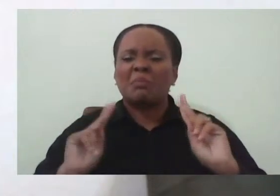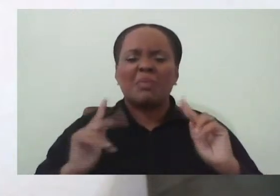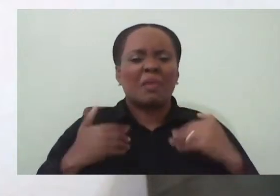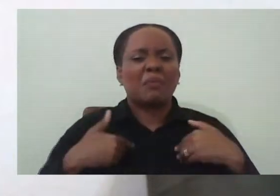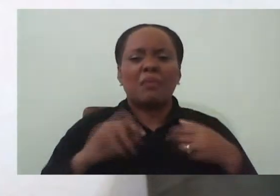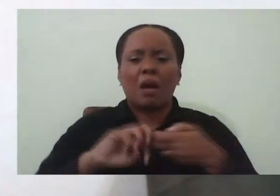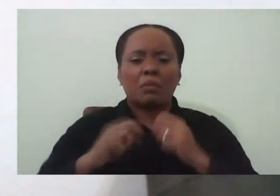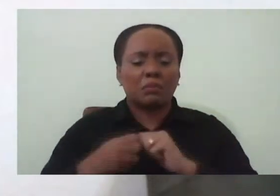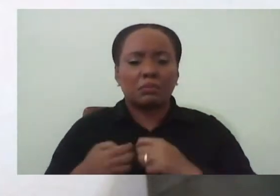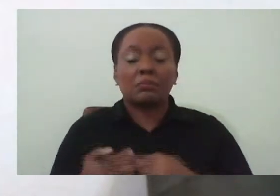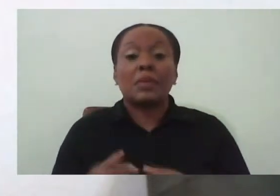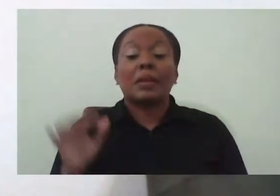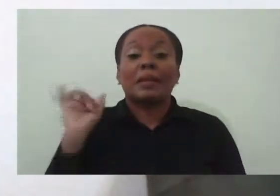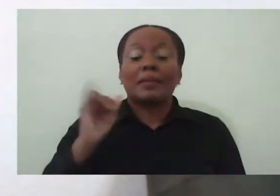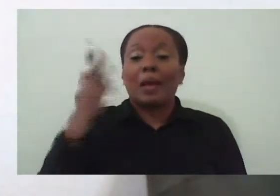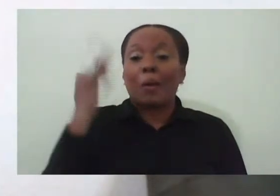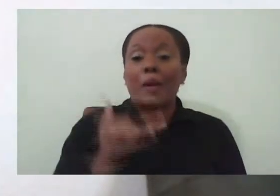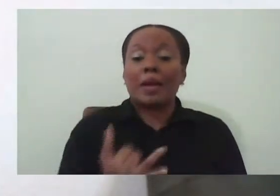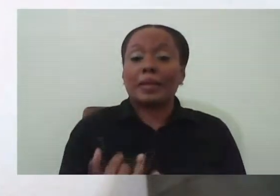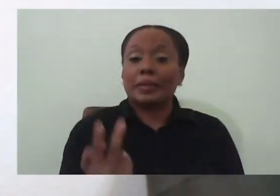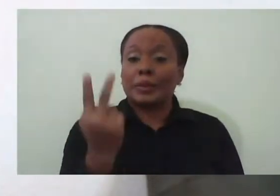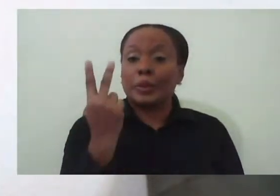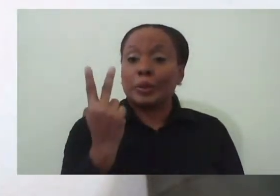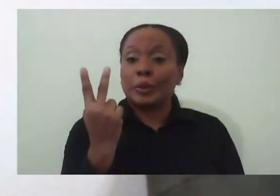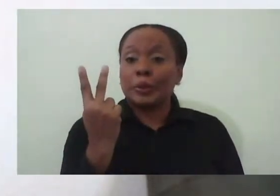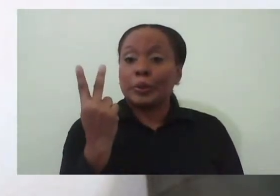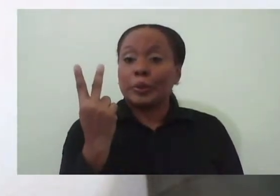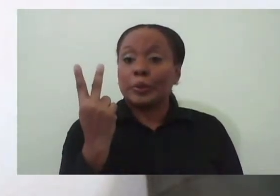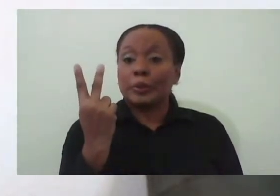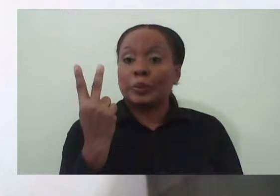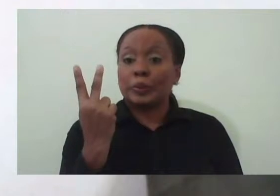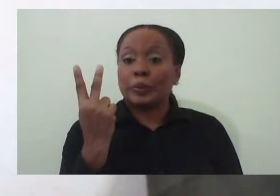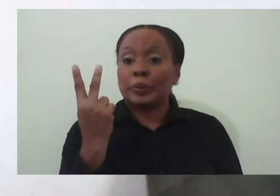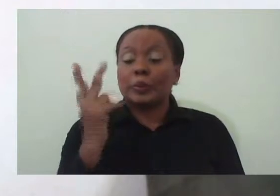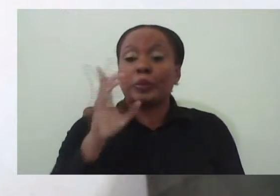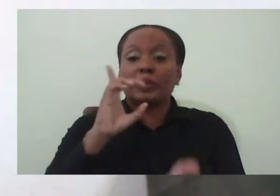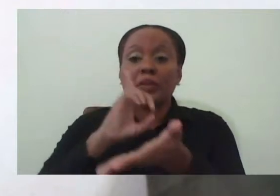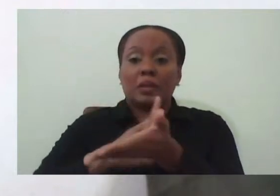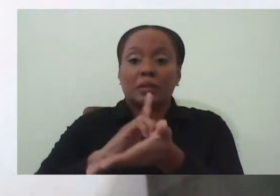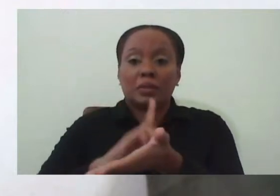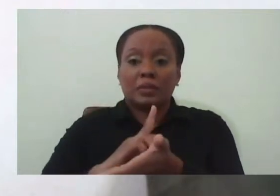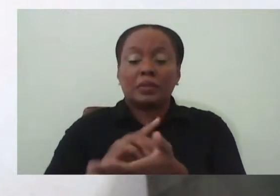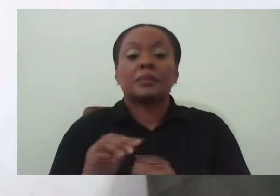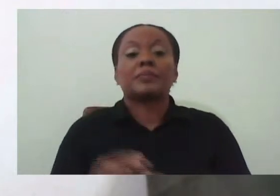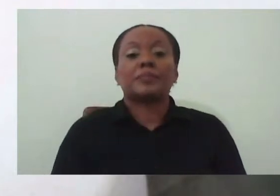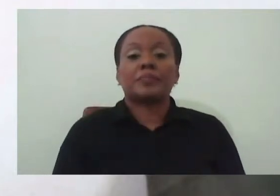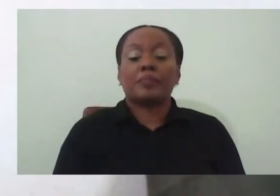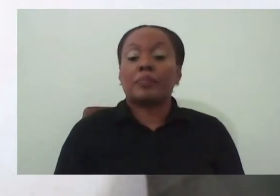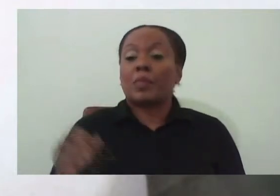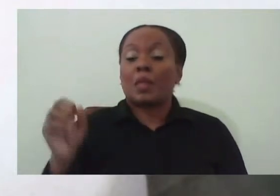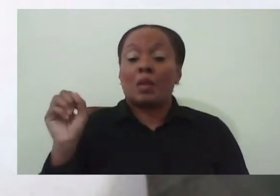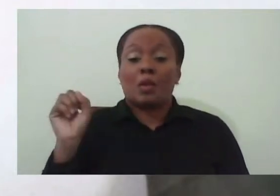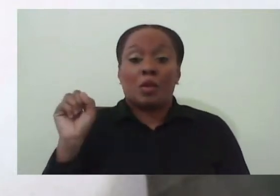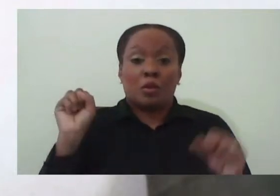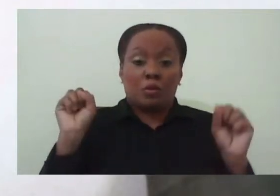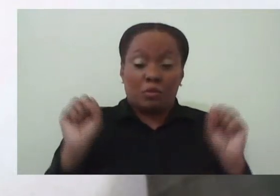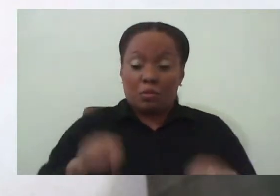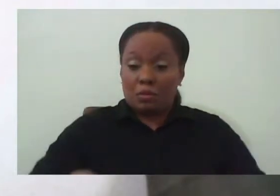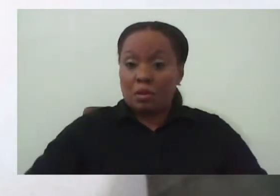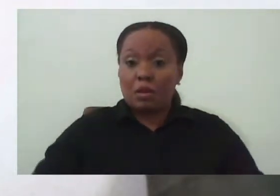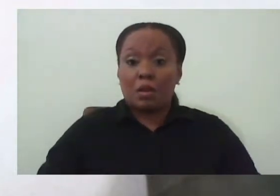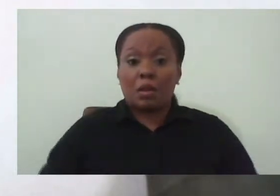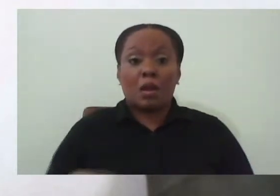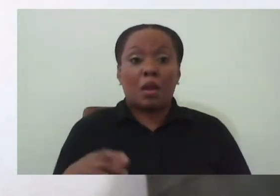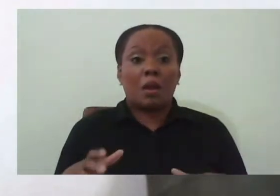to send your questions to them. You can do so by sending your messages and your questions to